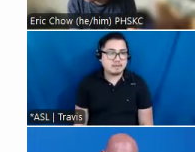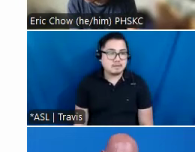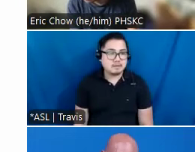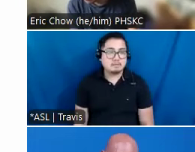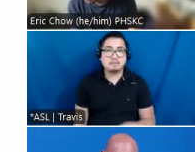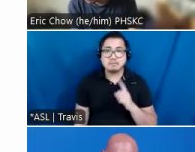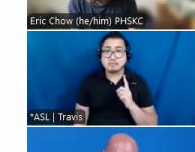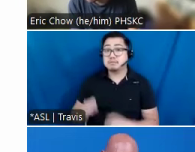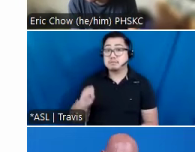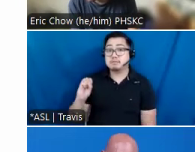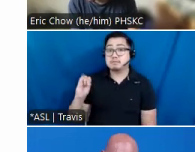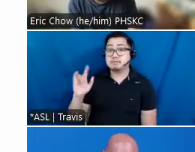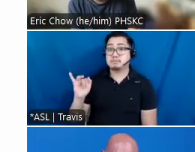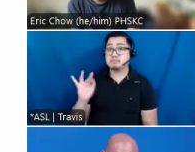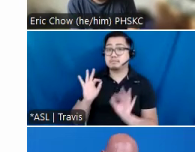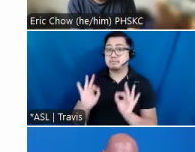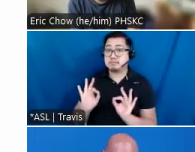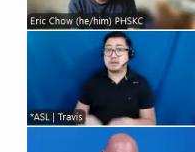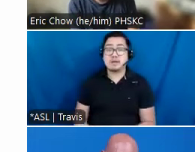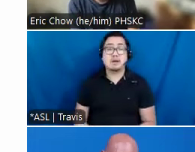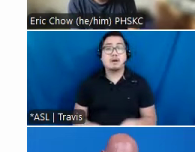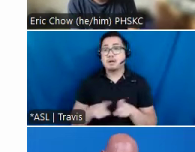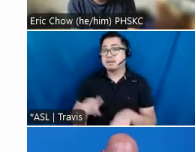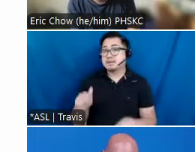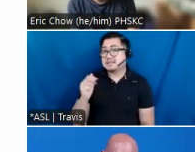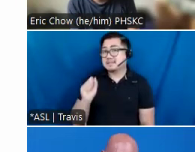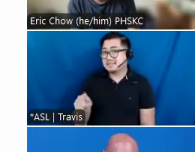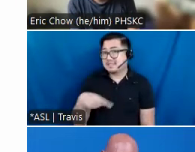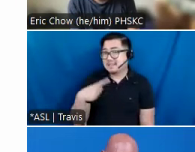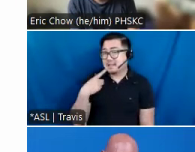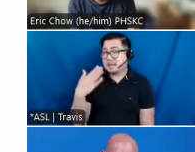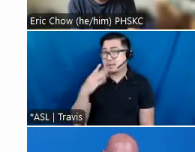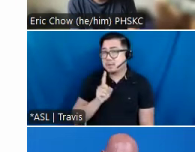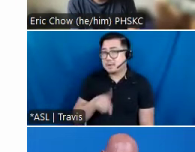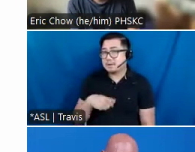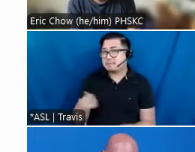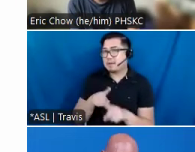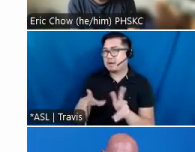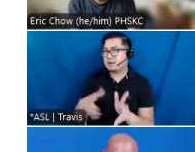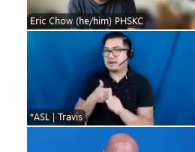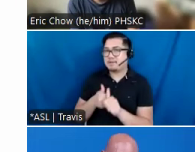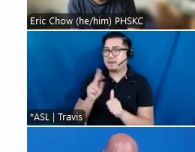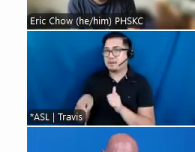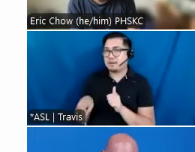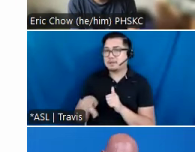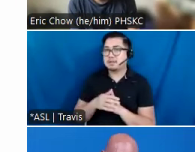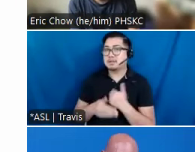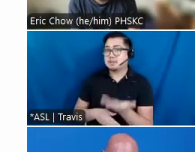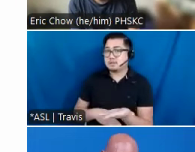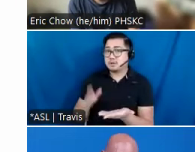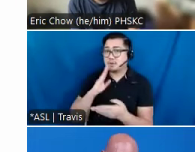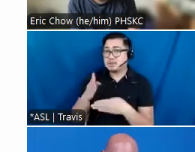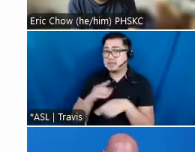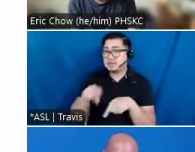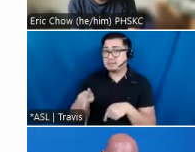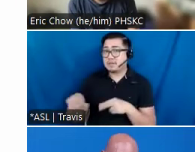Perfect. Also, same question. I think I know the answer, but just want to follow up. Sure. Will you be sharing this PowerPoint